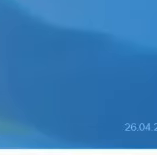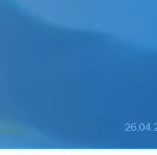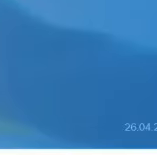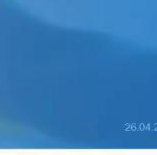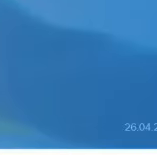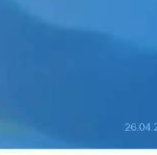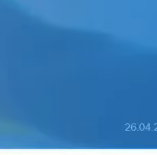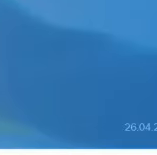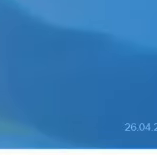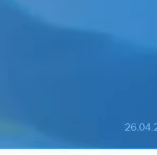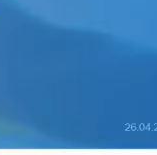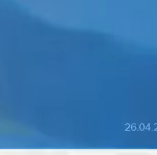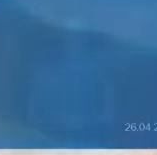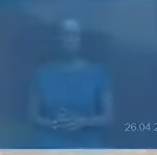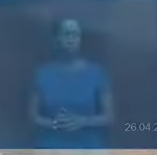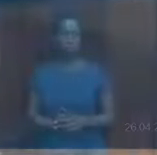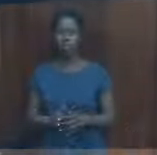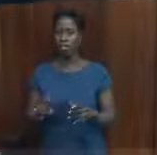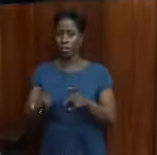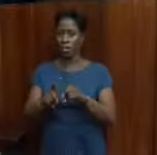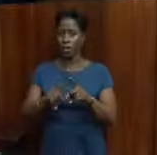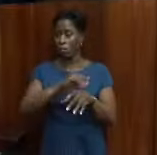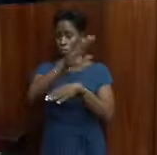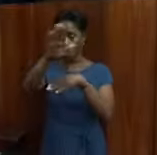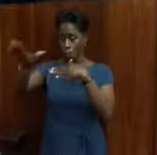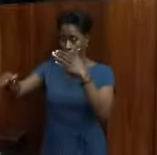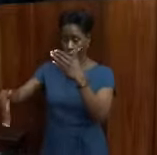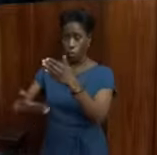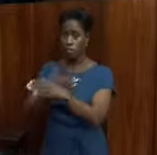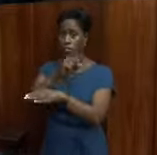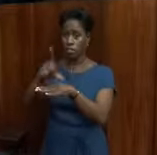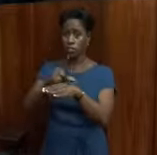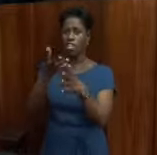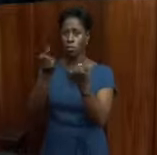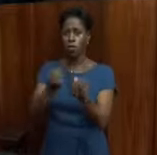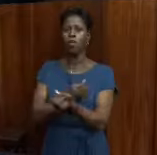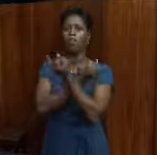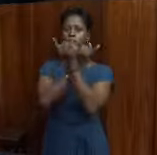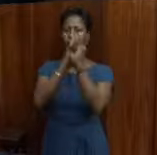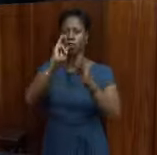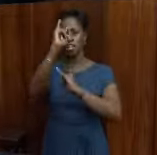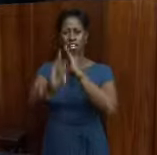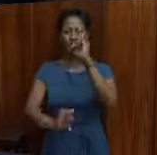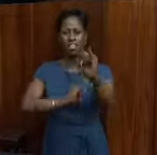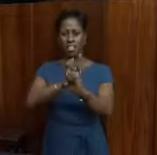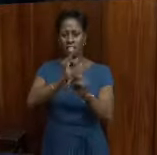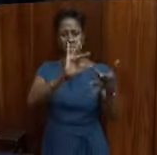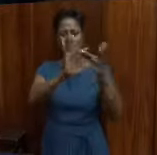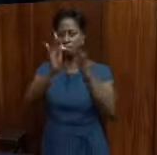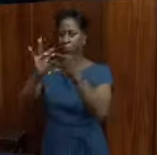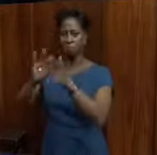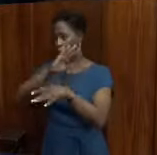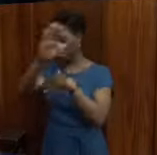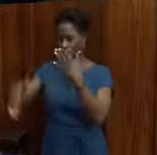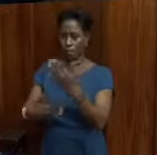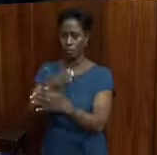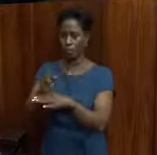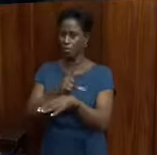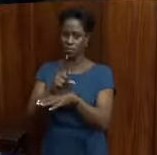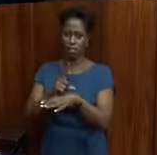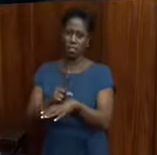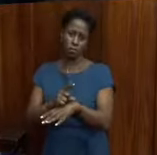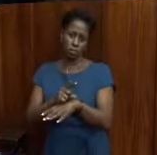This project will continue with the development of the wireless local area network in public areas to enable locals and visitors to